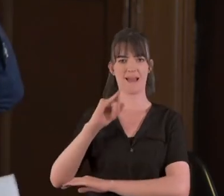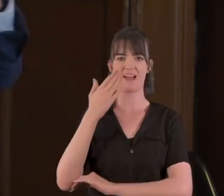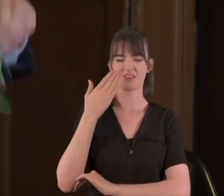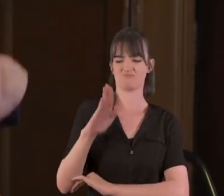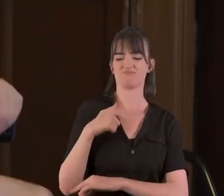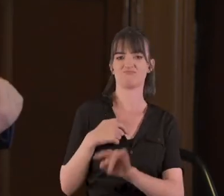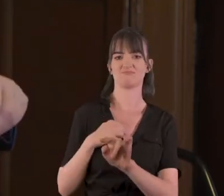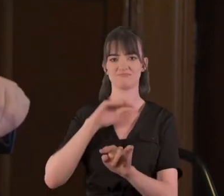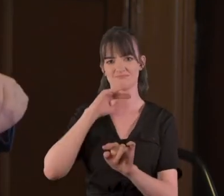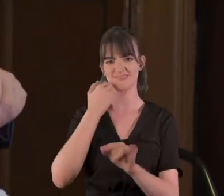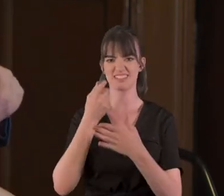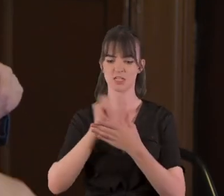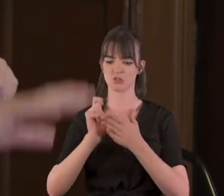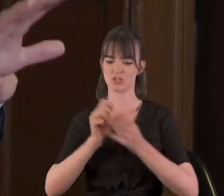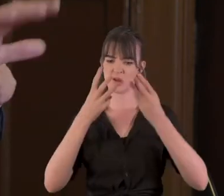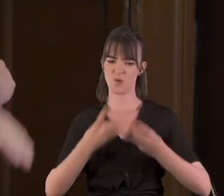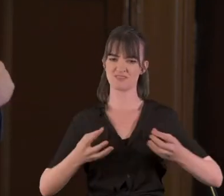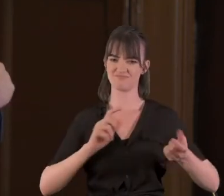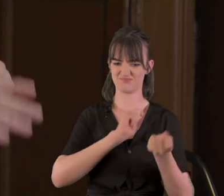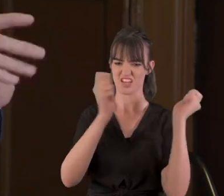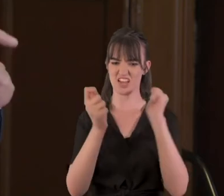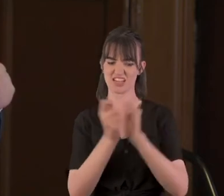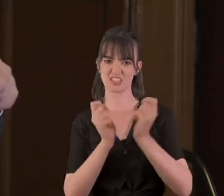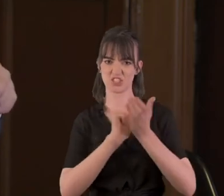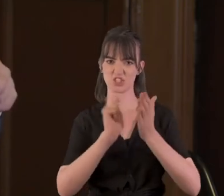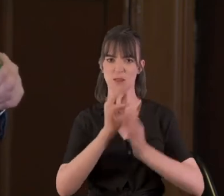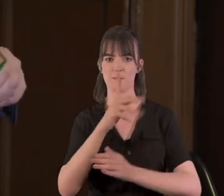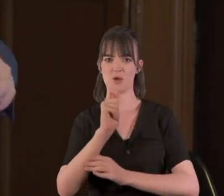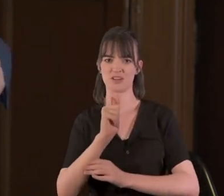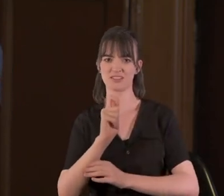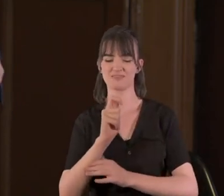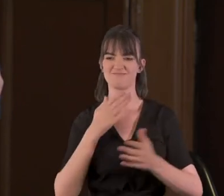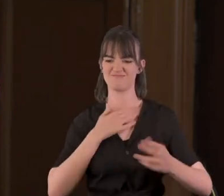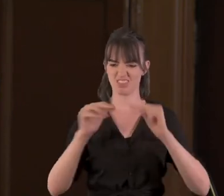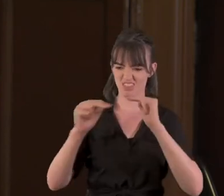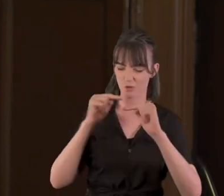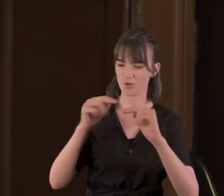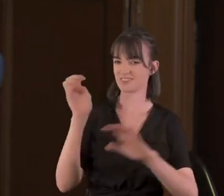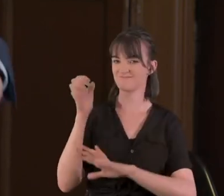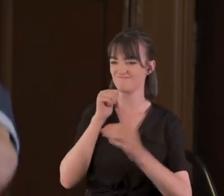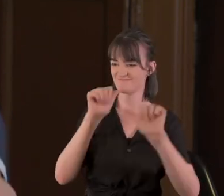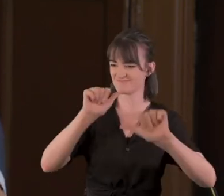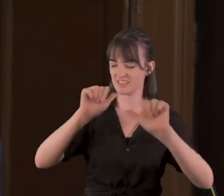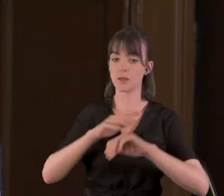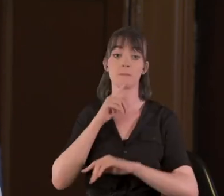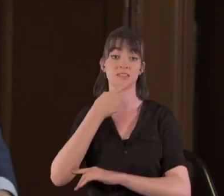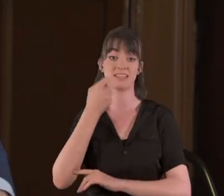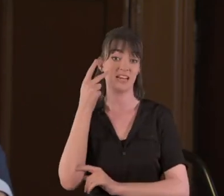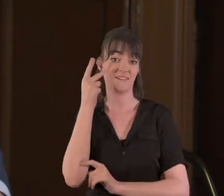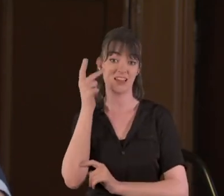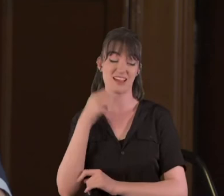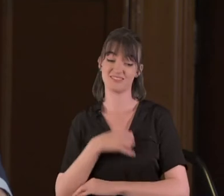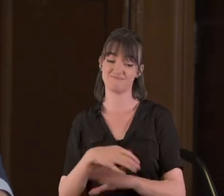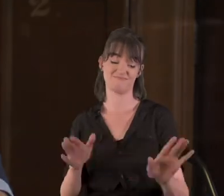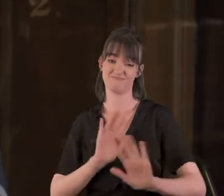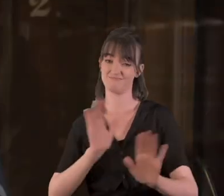up the treaty on the treaty port. Well, sorry, he doesn't tear it up. He renegotiates it with the British. But he says that De Valera has shown bad faith.